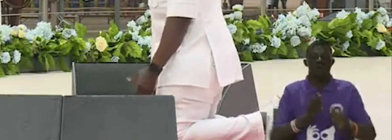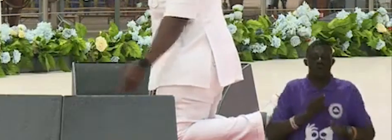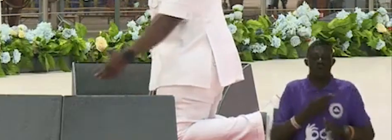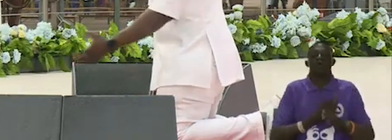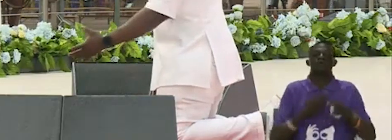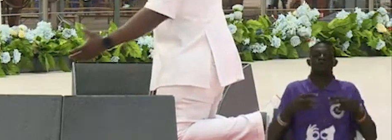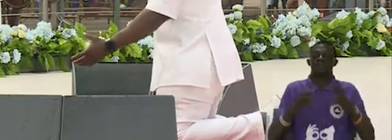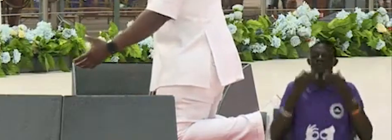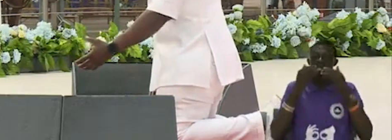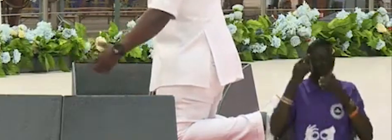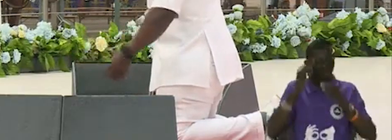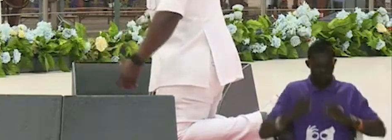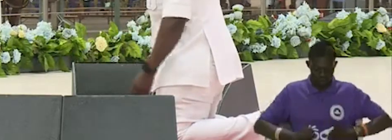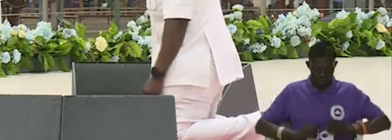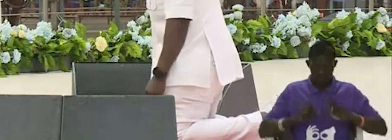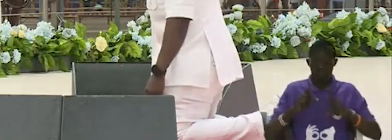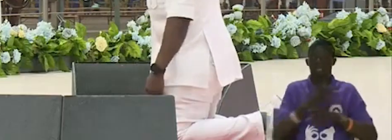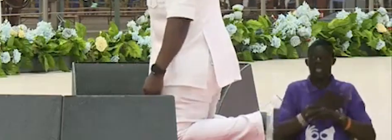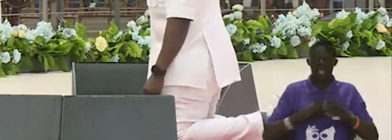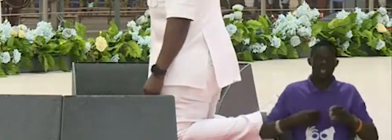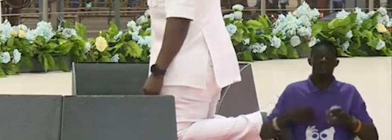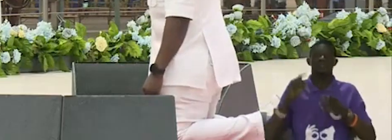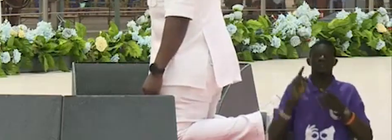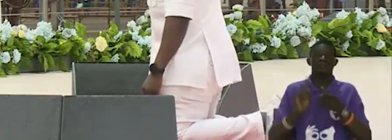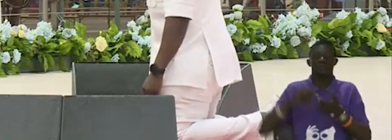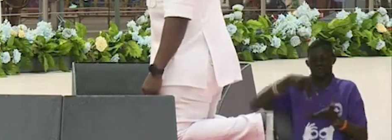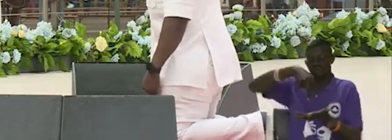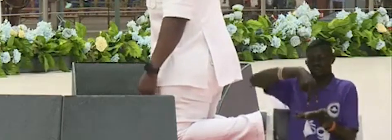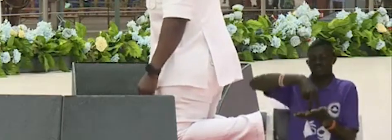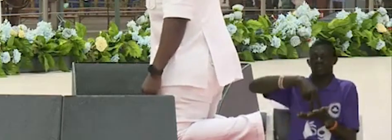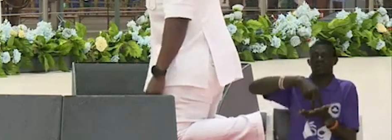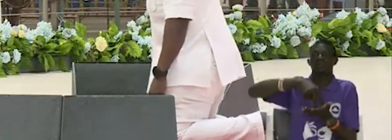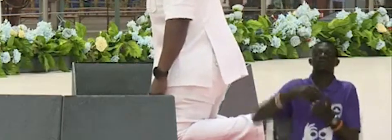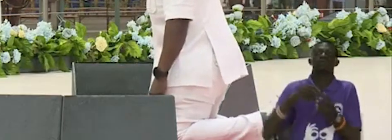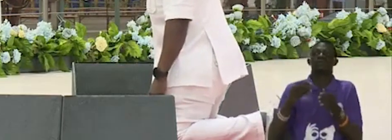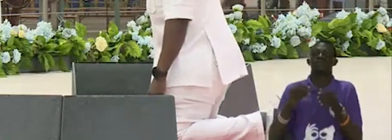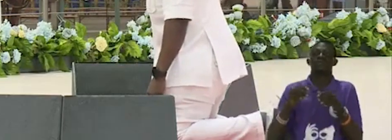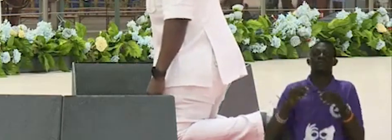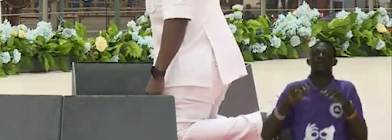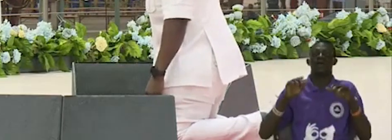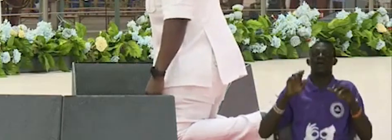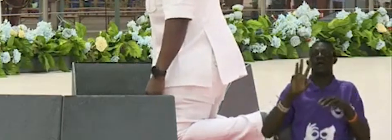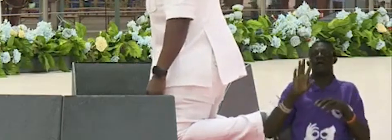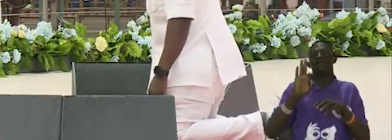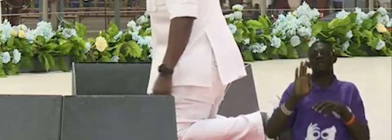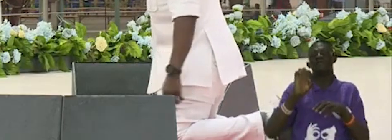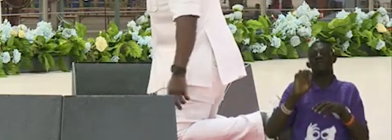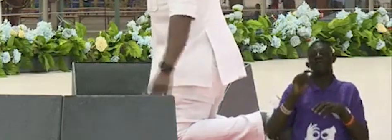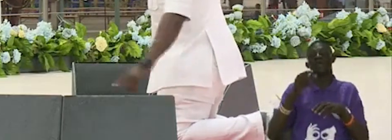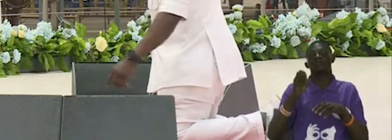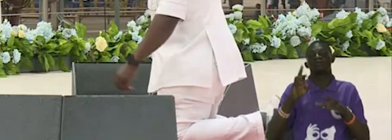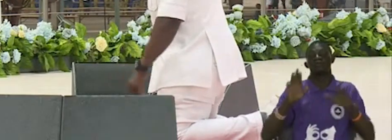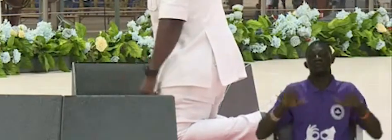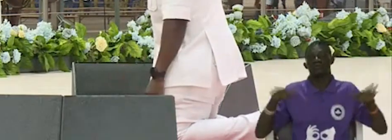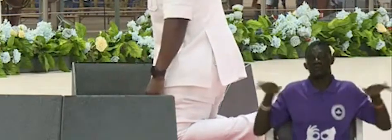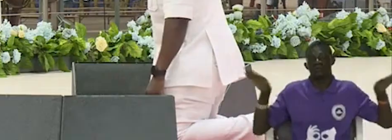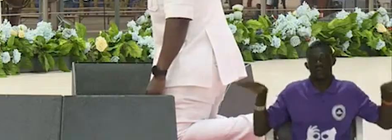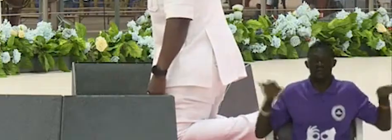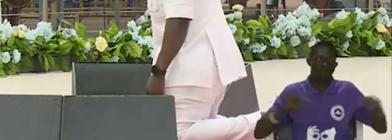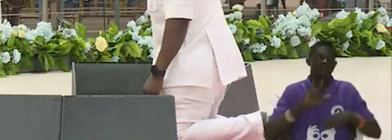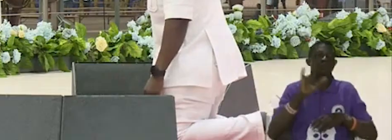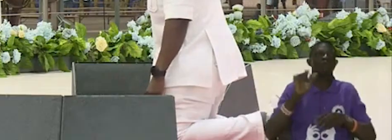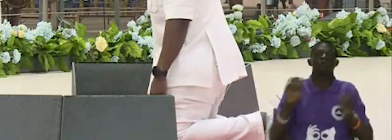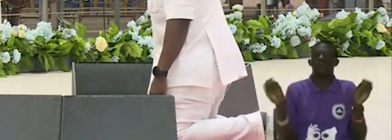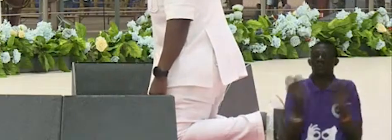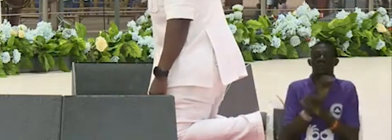you for the privilege and showed us to stand on feathers to fly on. We ask that none of us would miss your kingdom